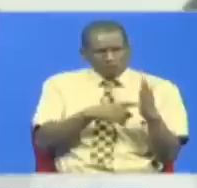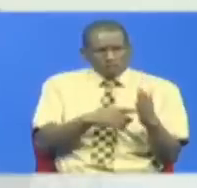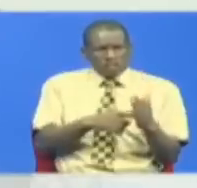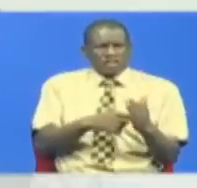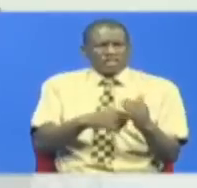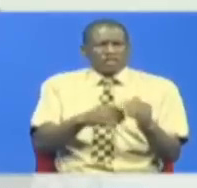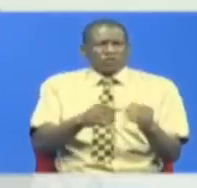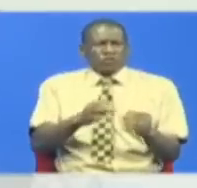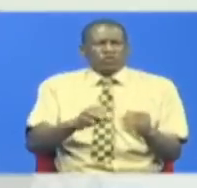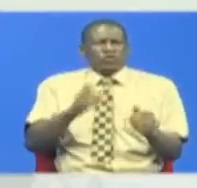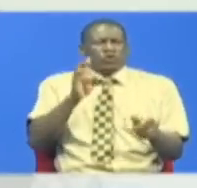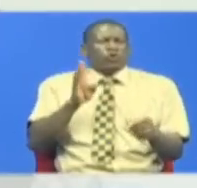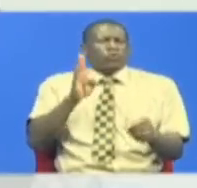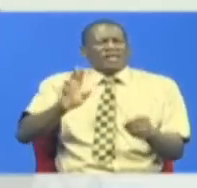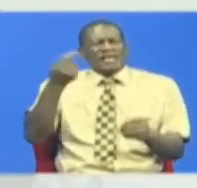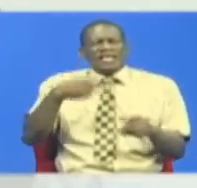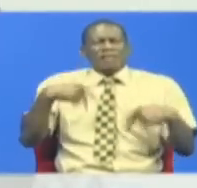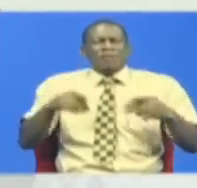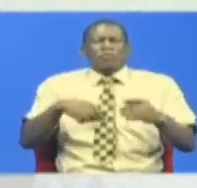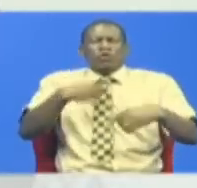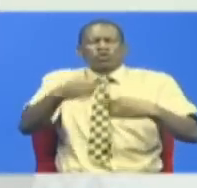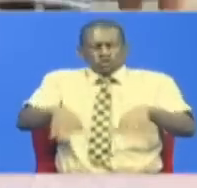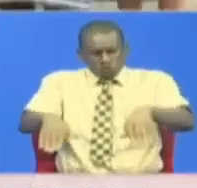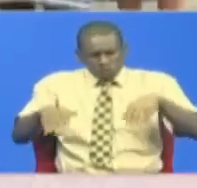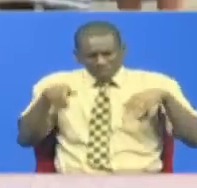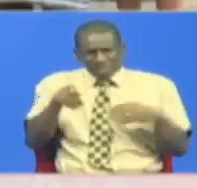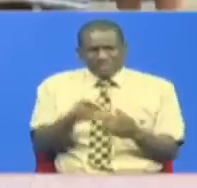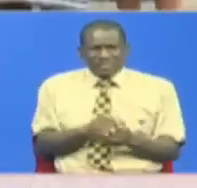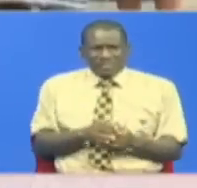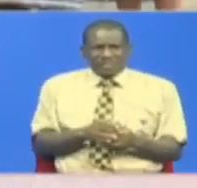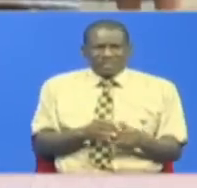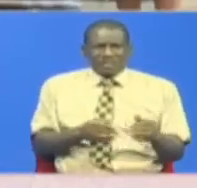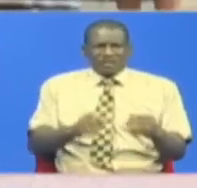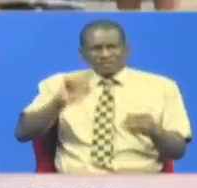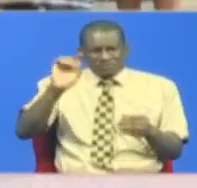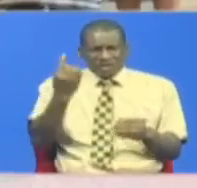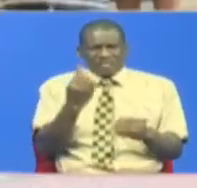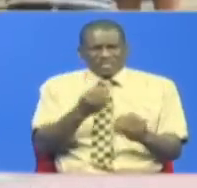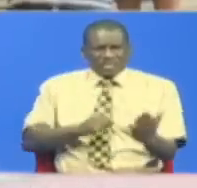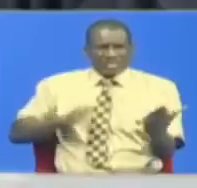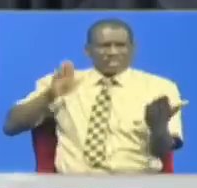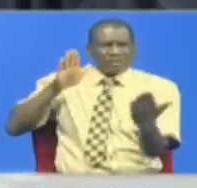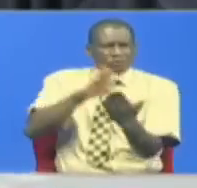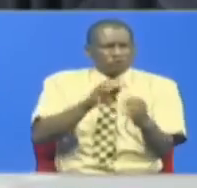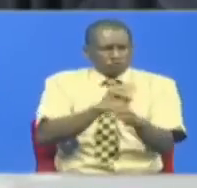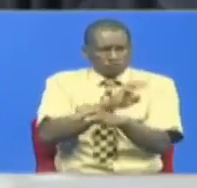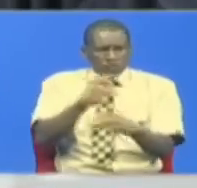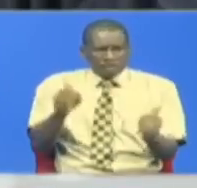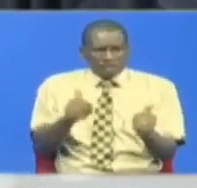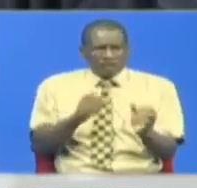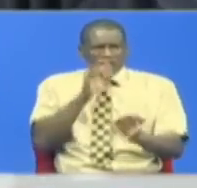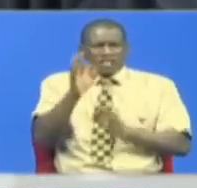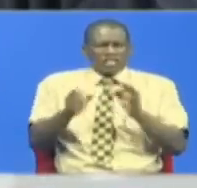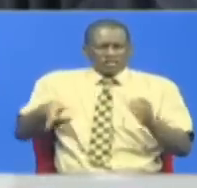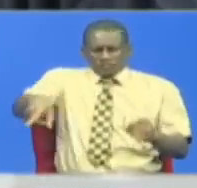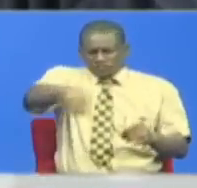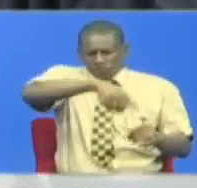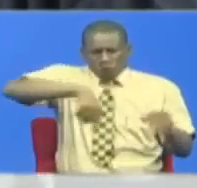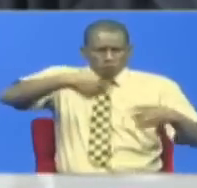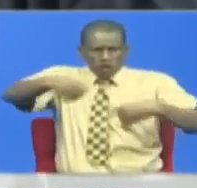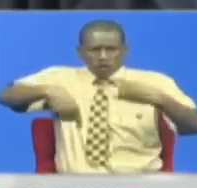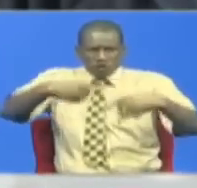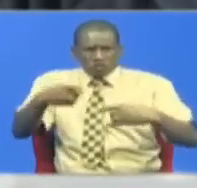on being... In the last 24 hours... And at first, his approach was subtle. If we continue